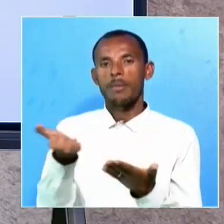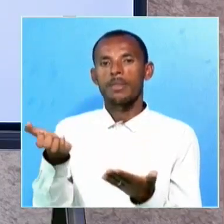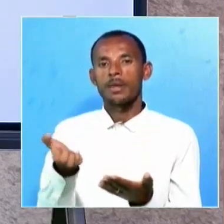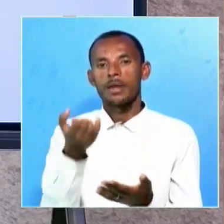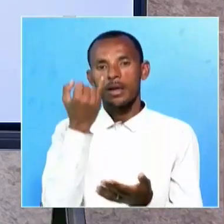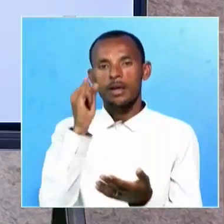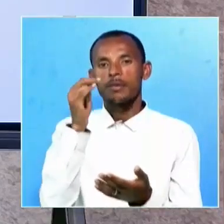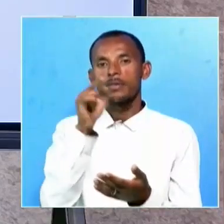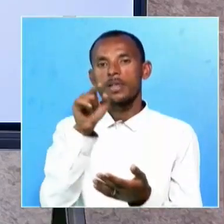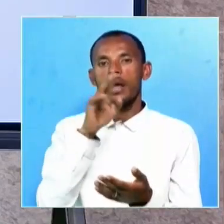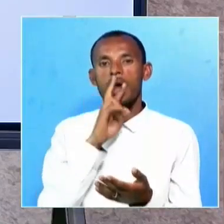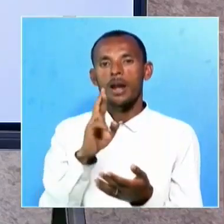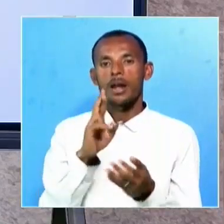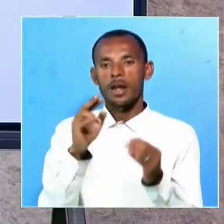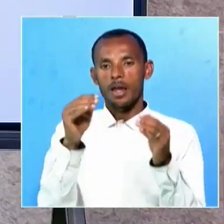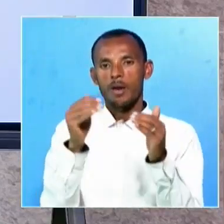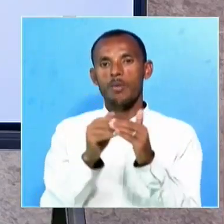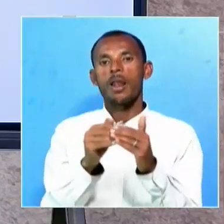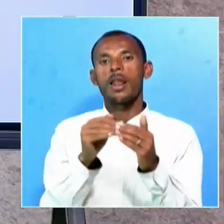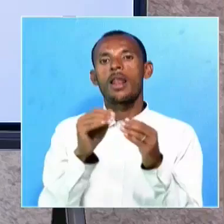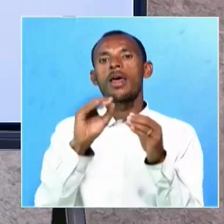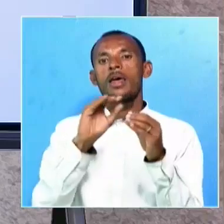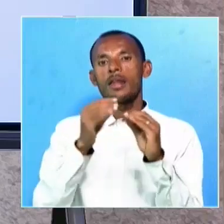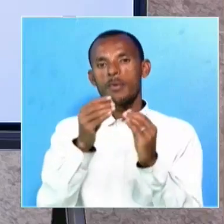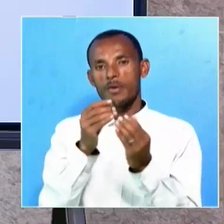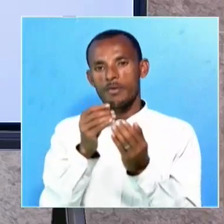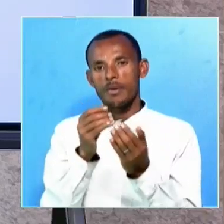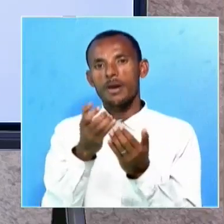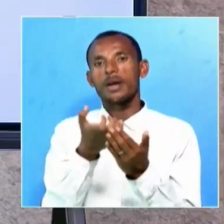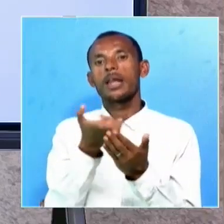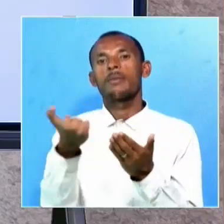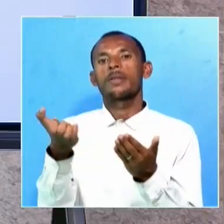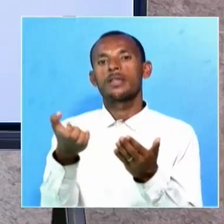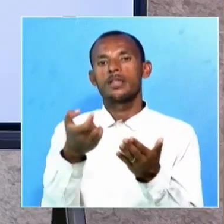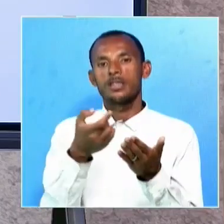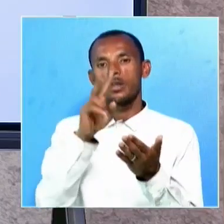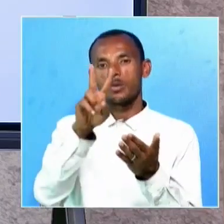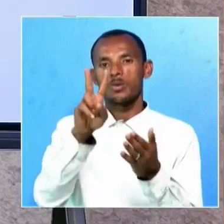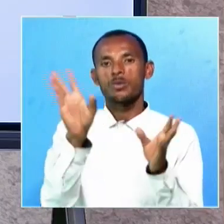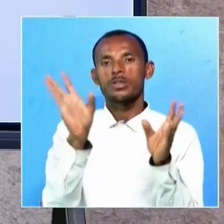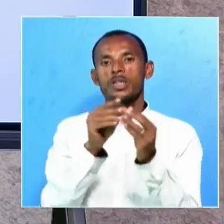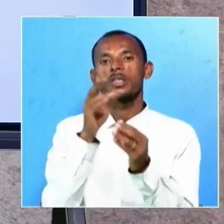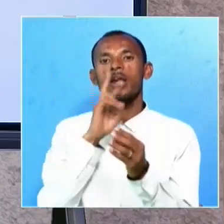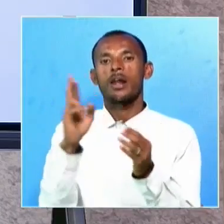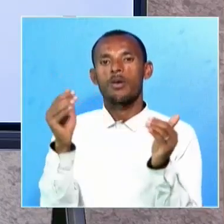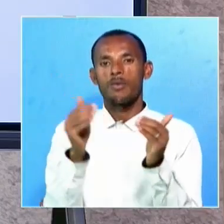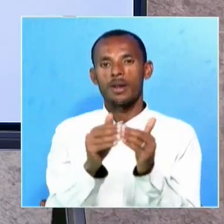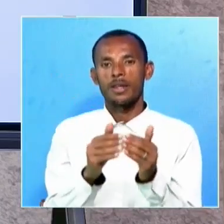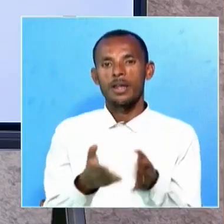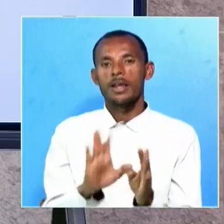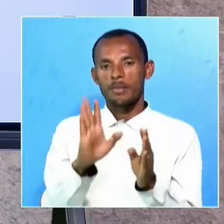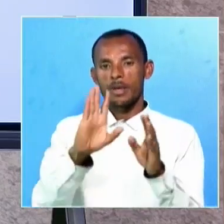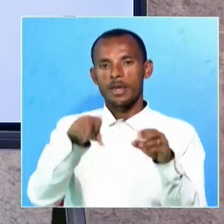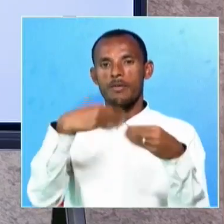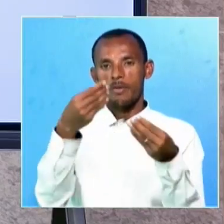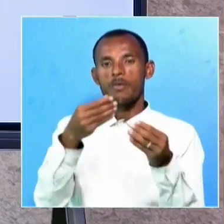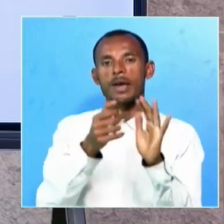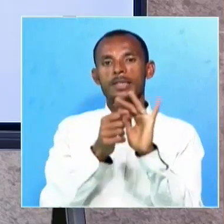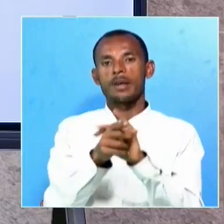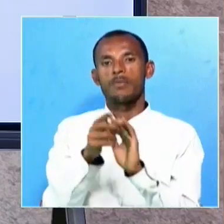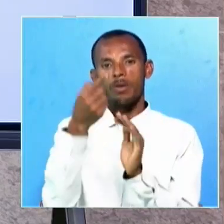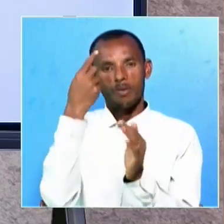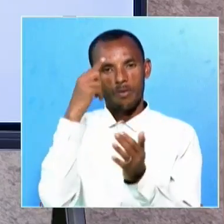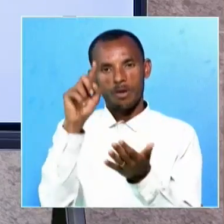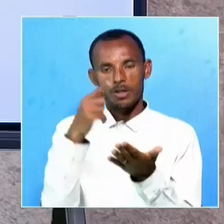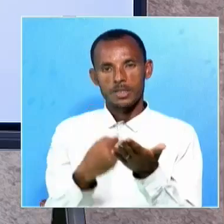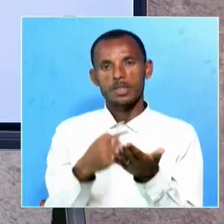If they have equal number of elements, the two sets are said to be equivalent. Now, let me give you example for